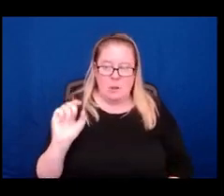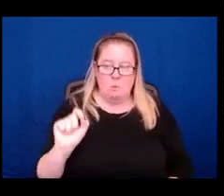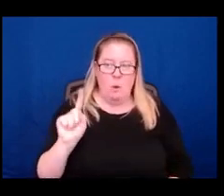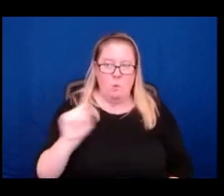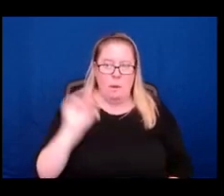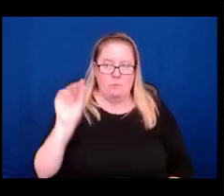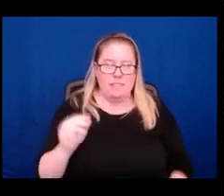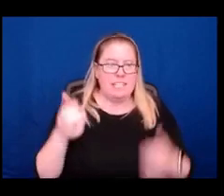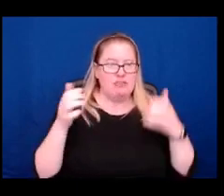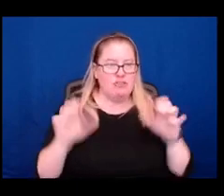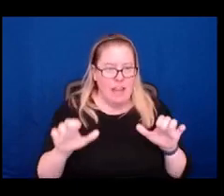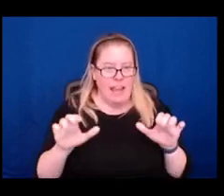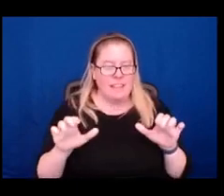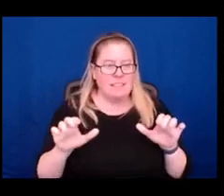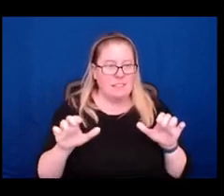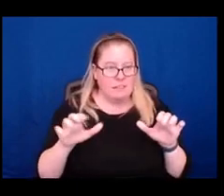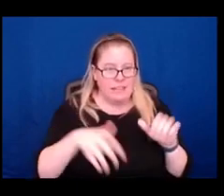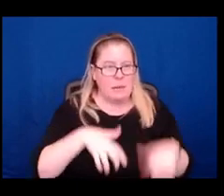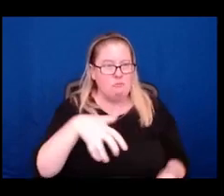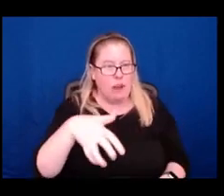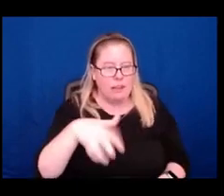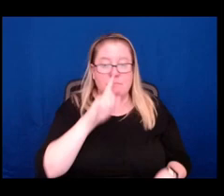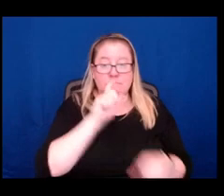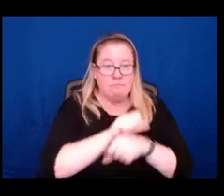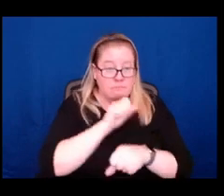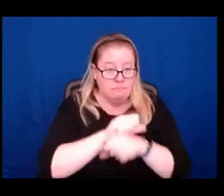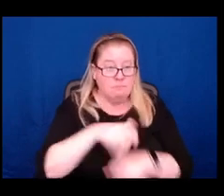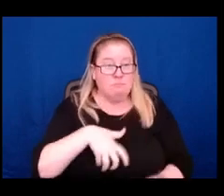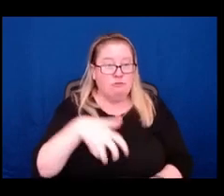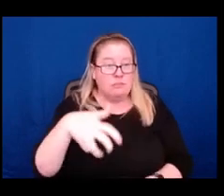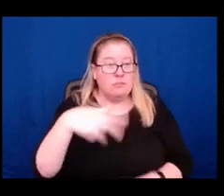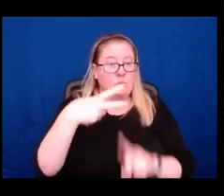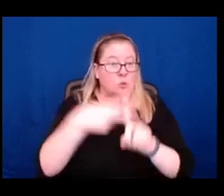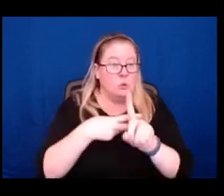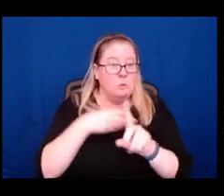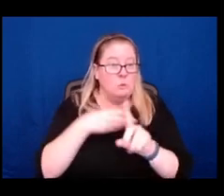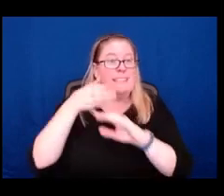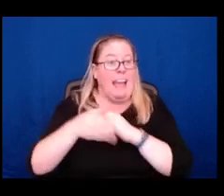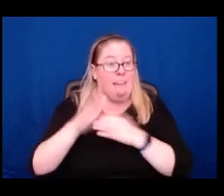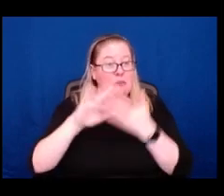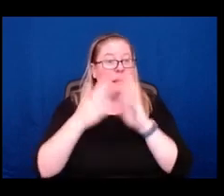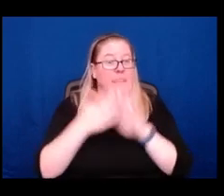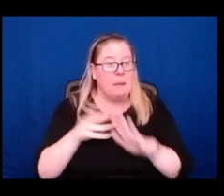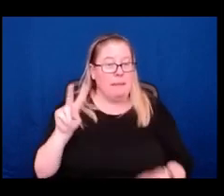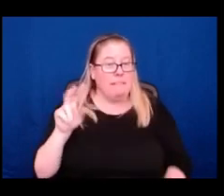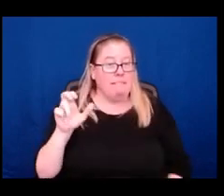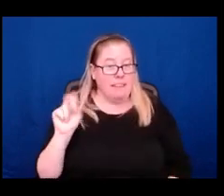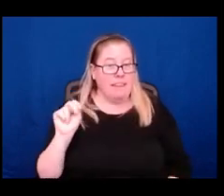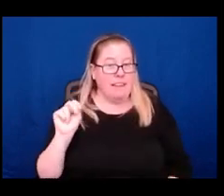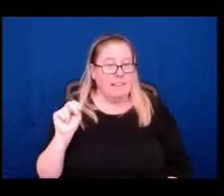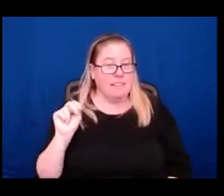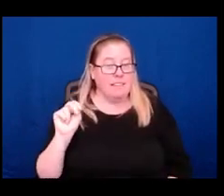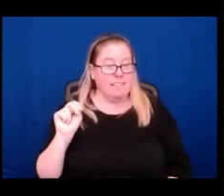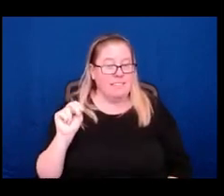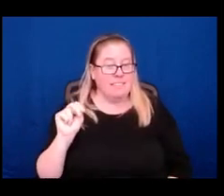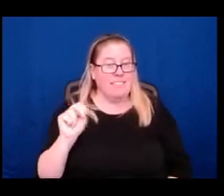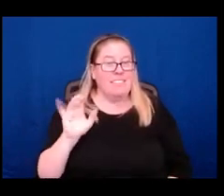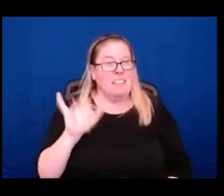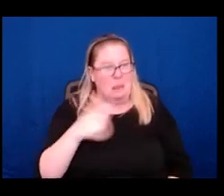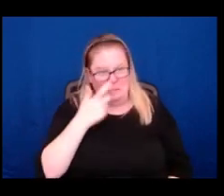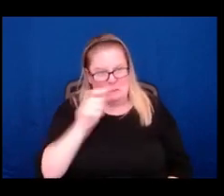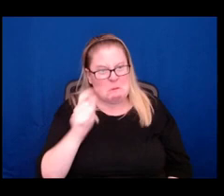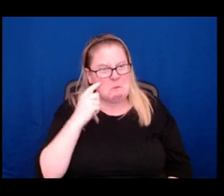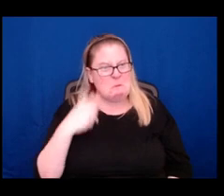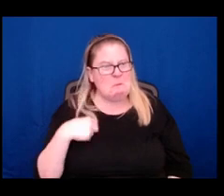chance of conceiving, I did conceive 2 months after going vegan. So that was pretty interesting to me. And